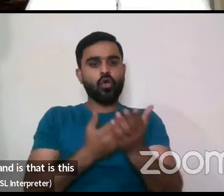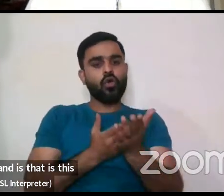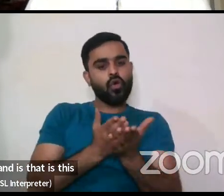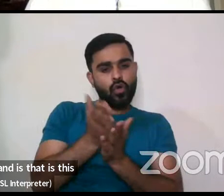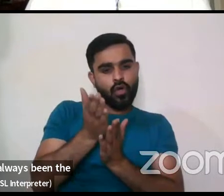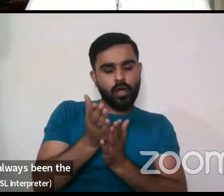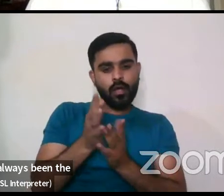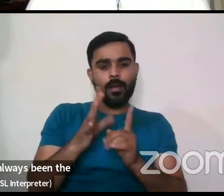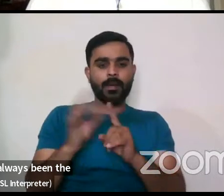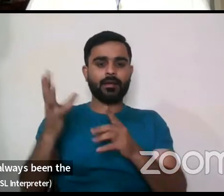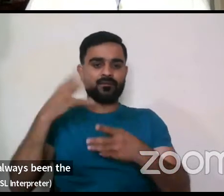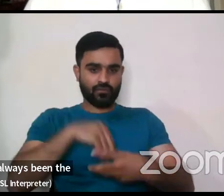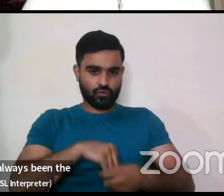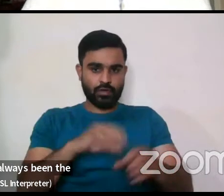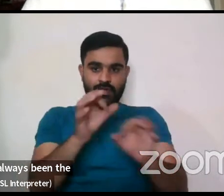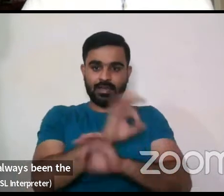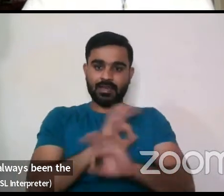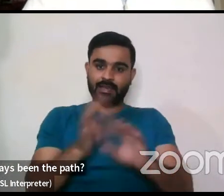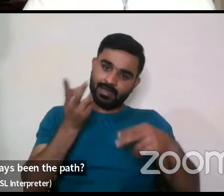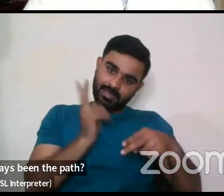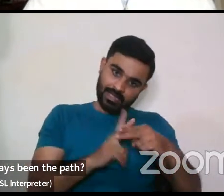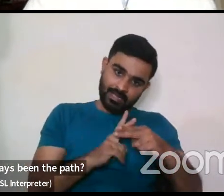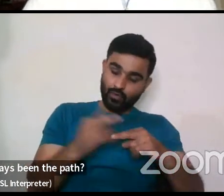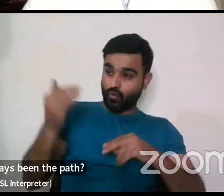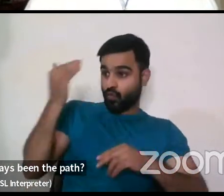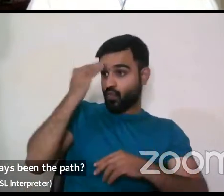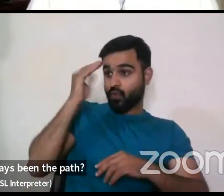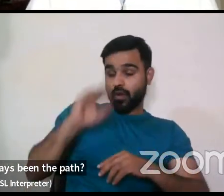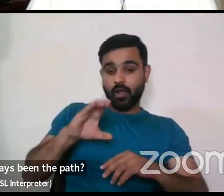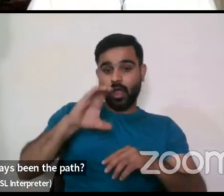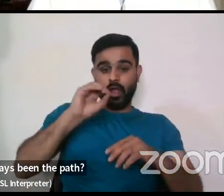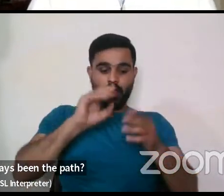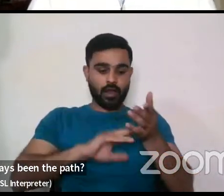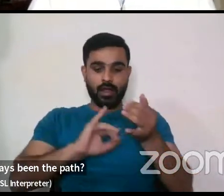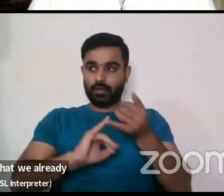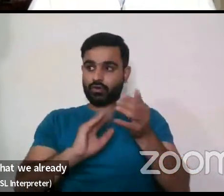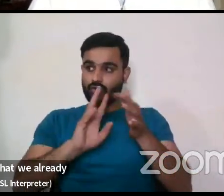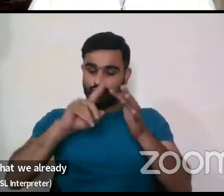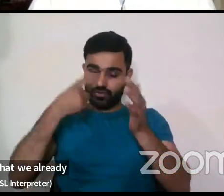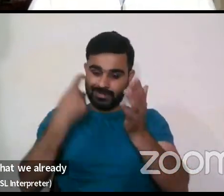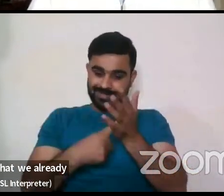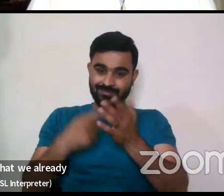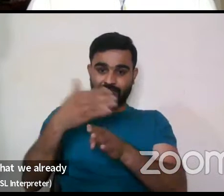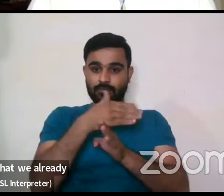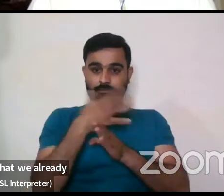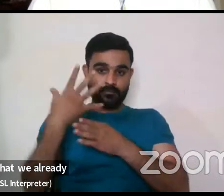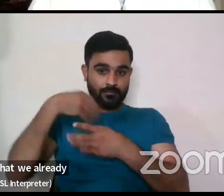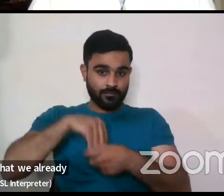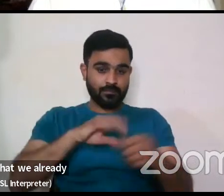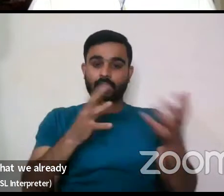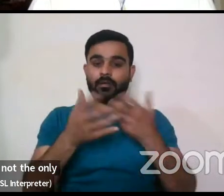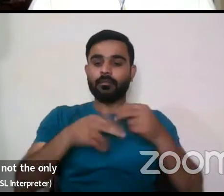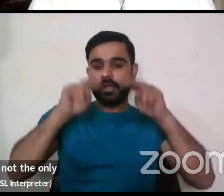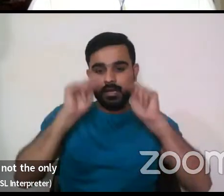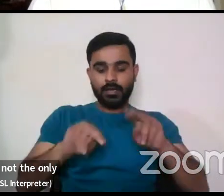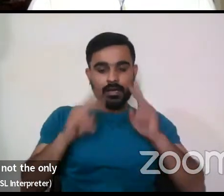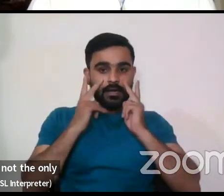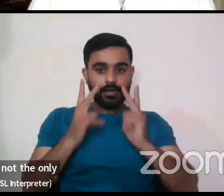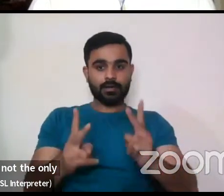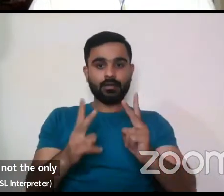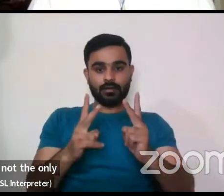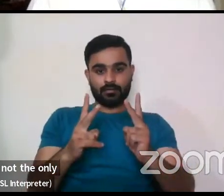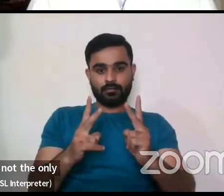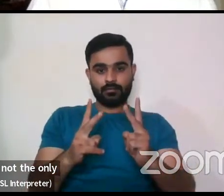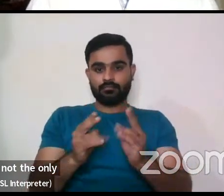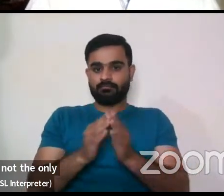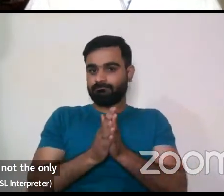the path we were already on, and that we already recognize that consumer perhaps is not the only stakeholder in the market, and there's a need to look at something slightly